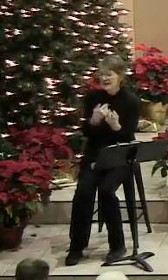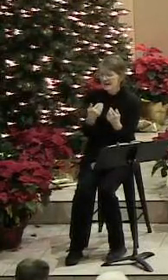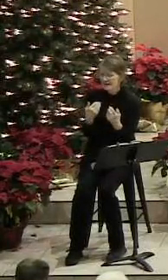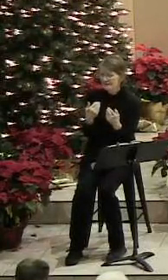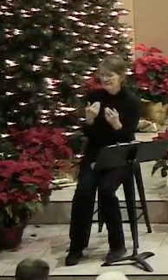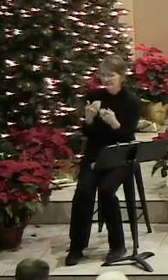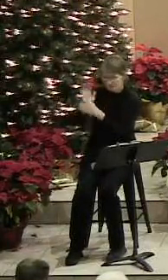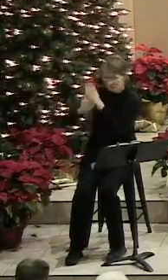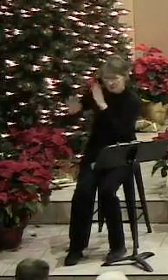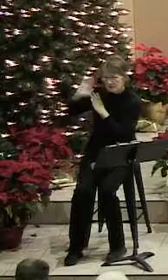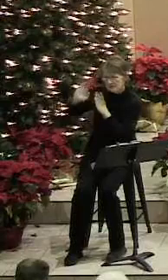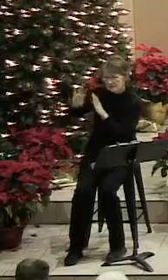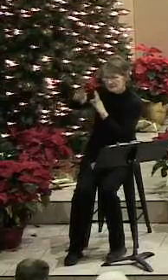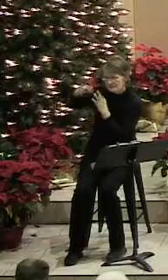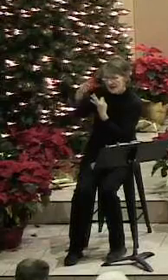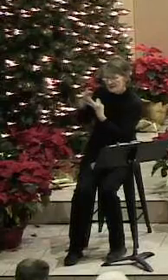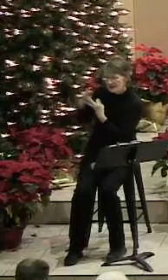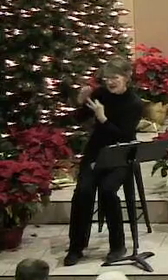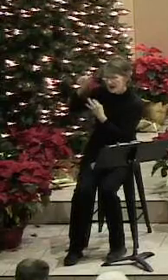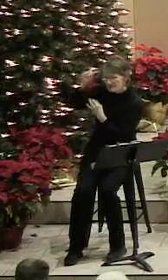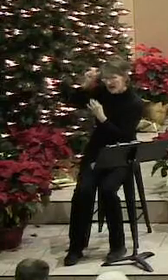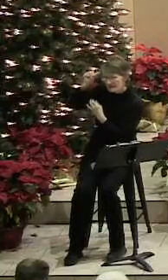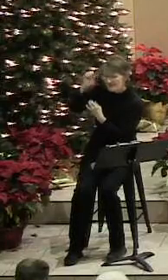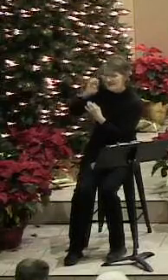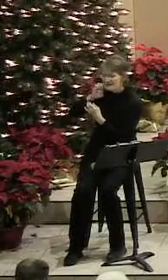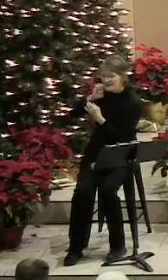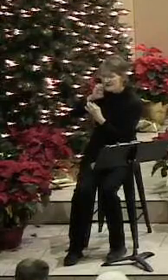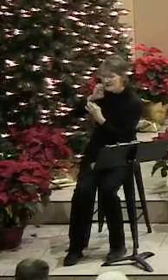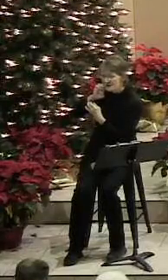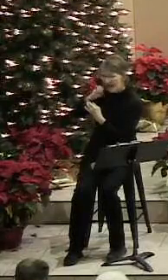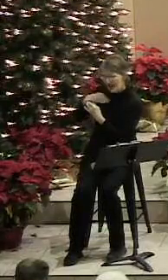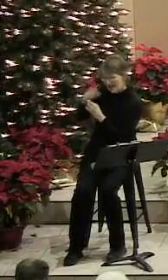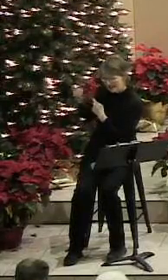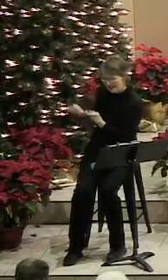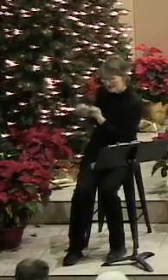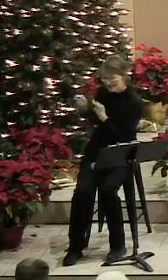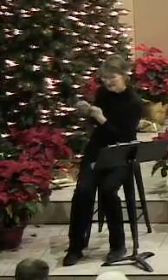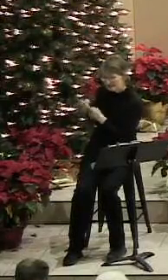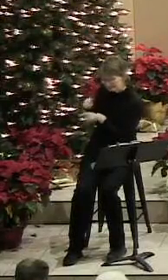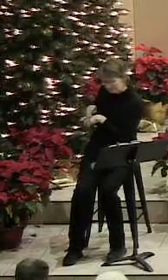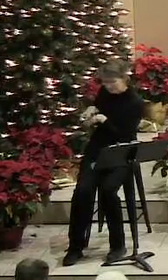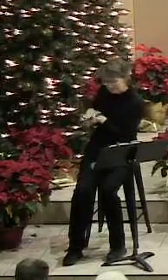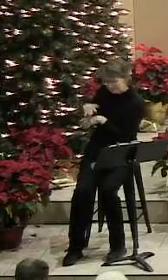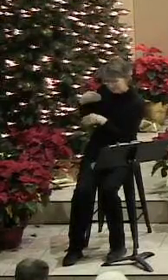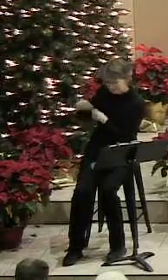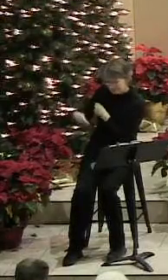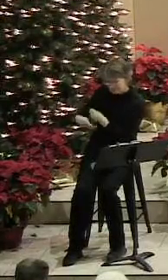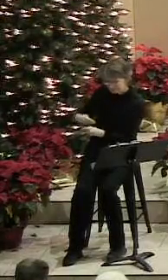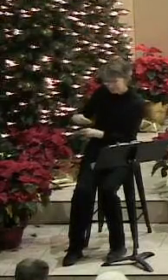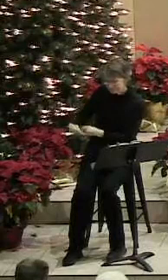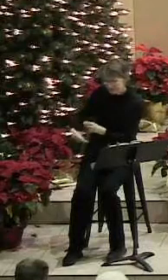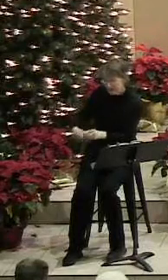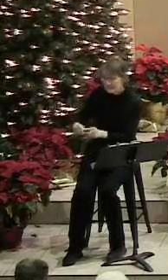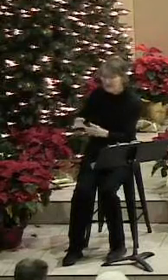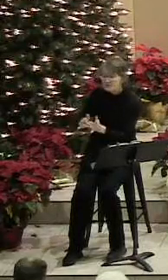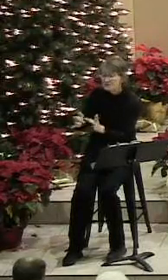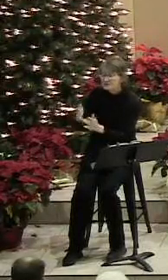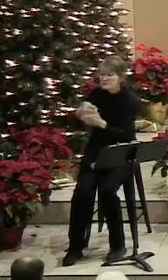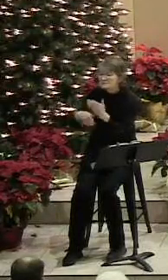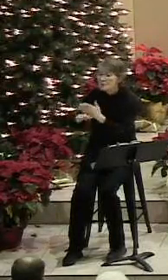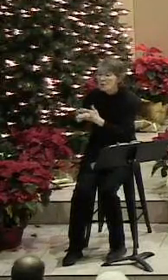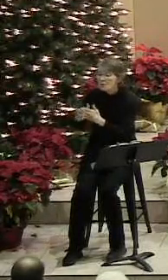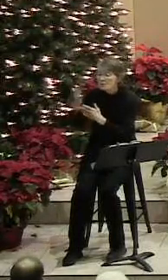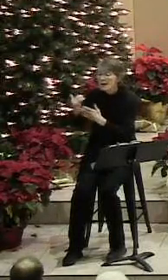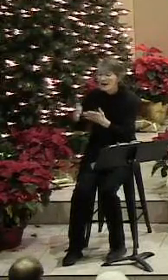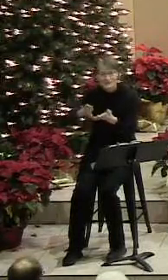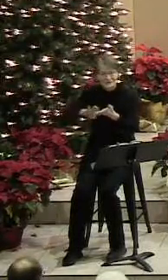family that's stained by sin, and there's the family of God. There's the slavery of the past, slavery to